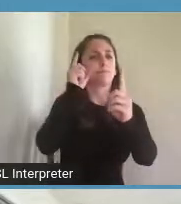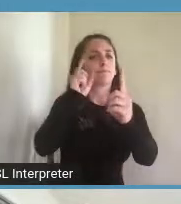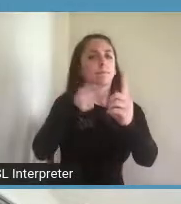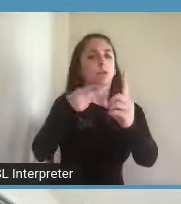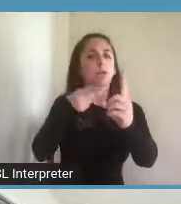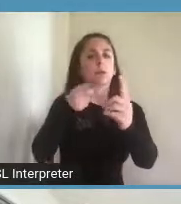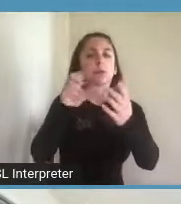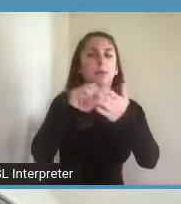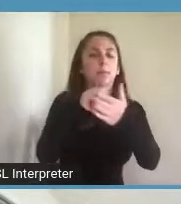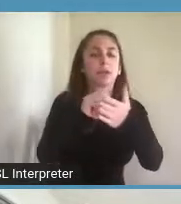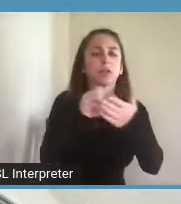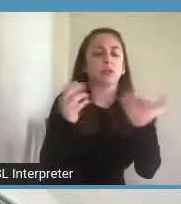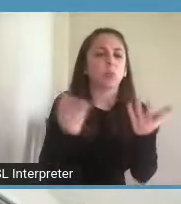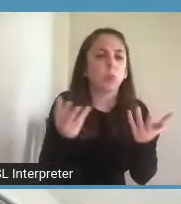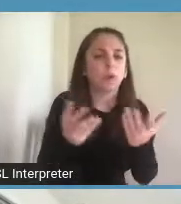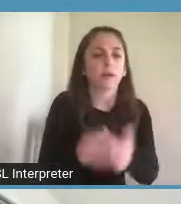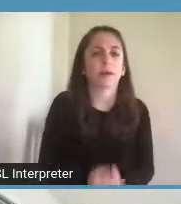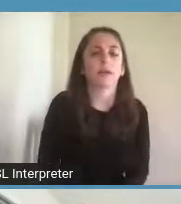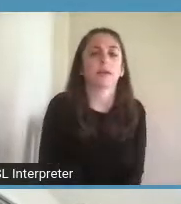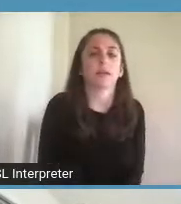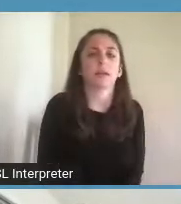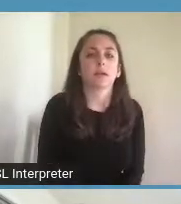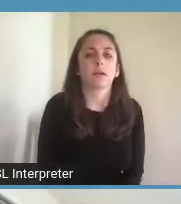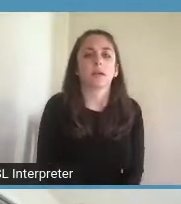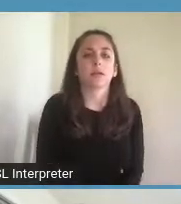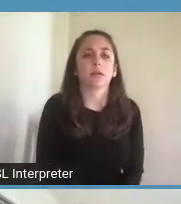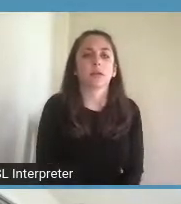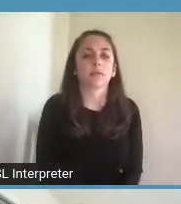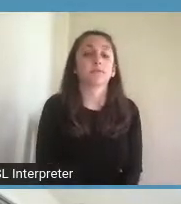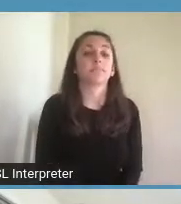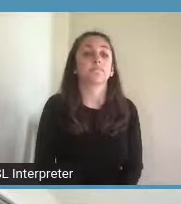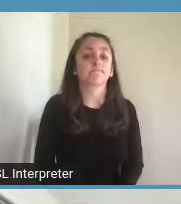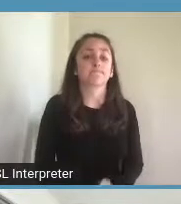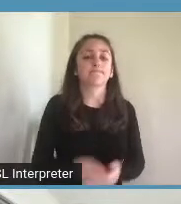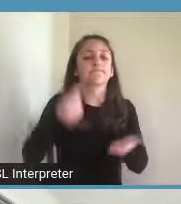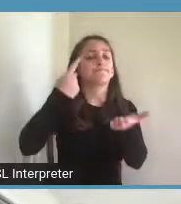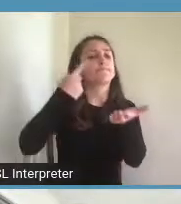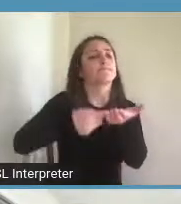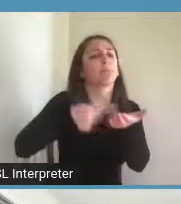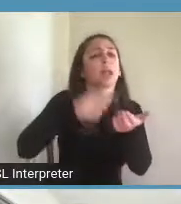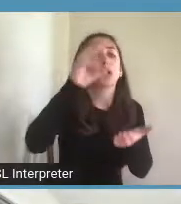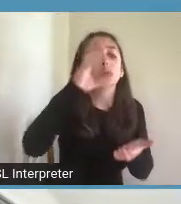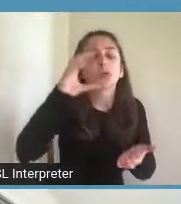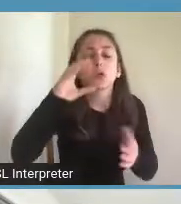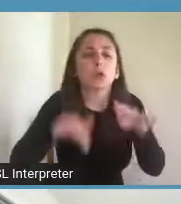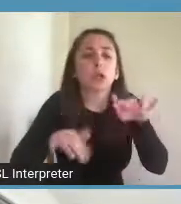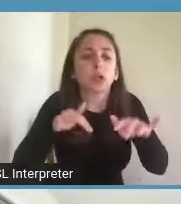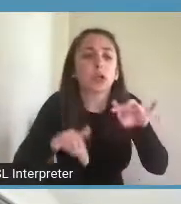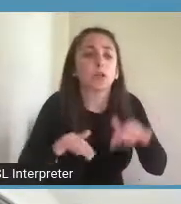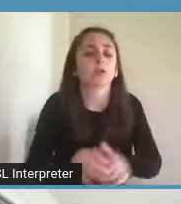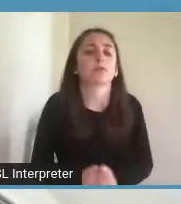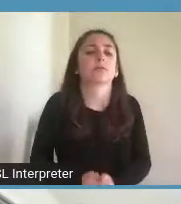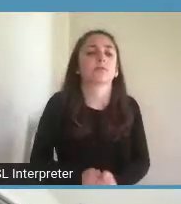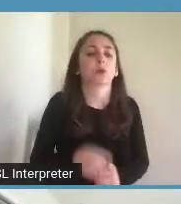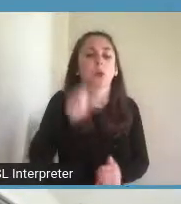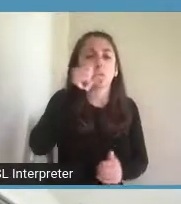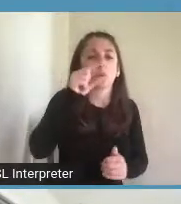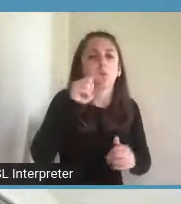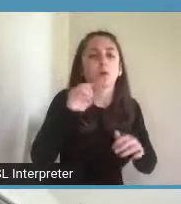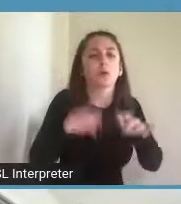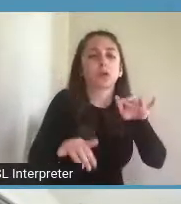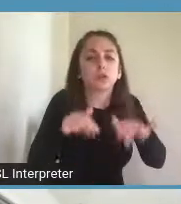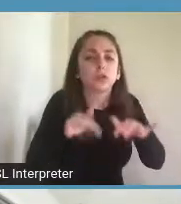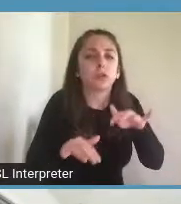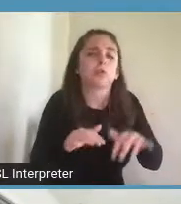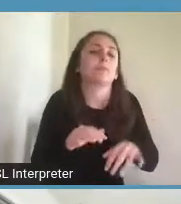do. Okay, since we're talking about search, let's also talk about Google Search Console Insights. So if you go to this